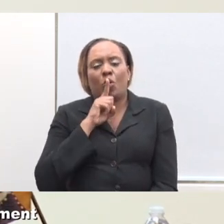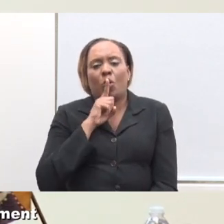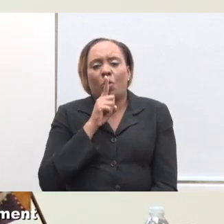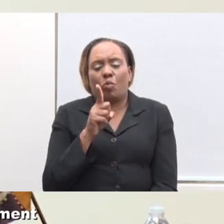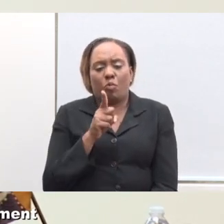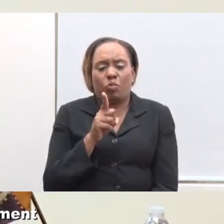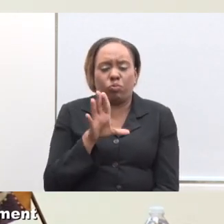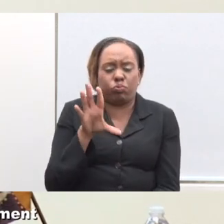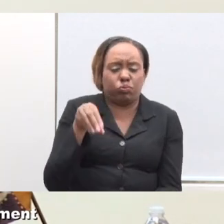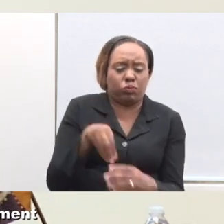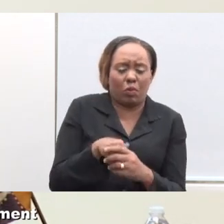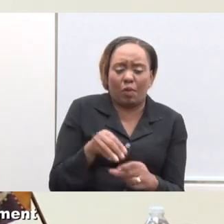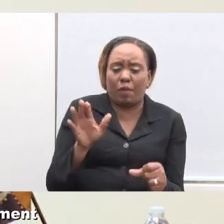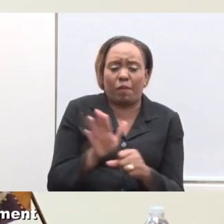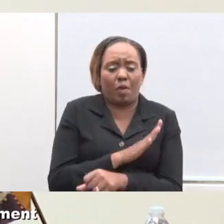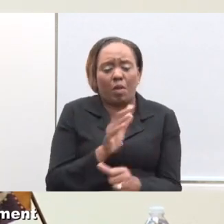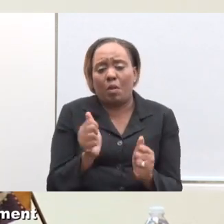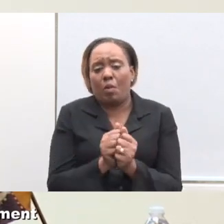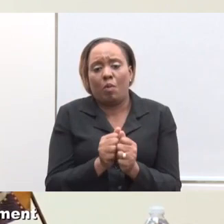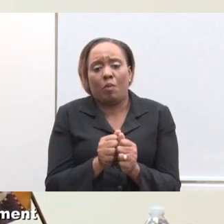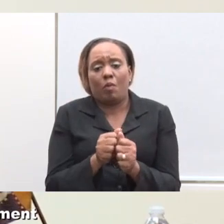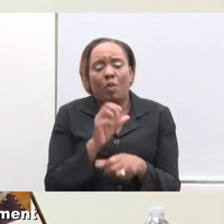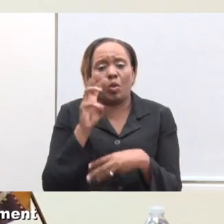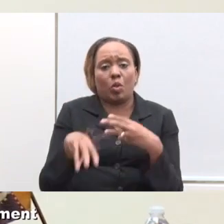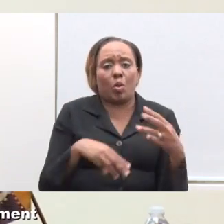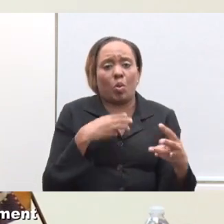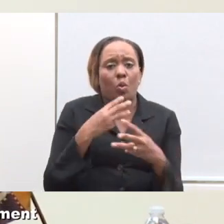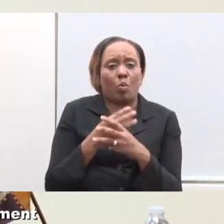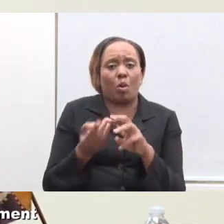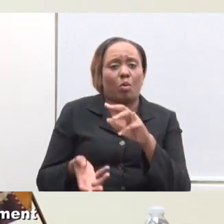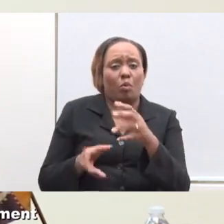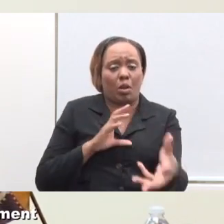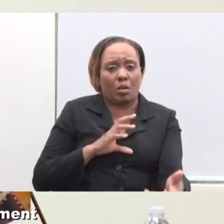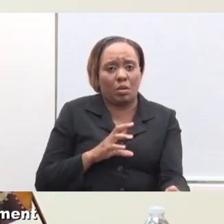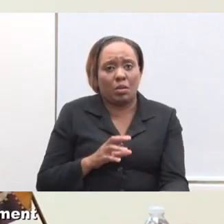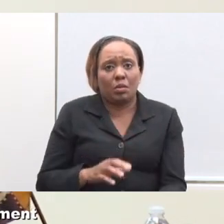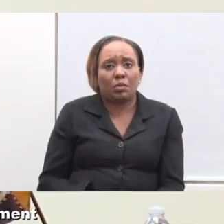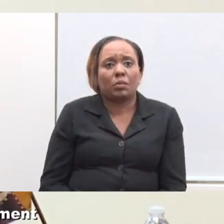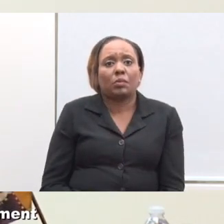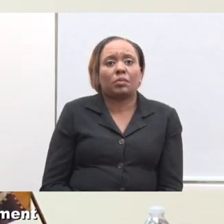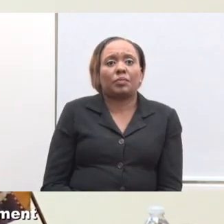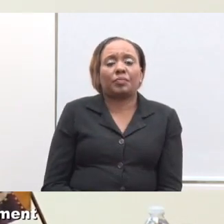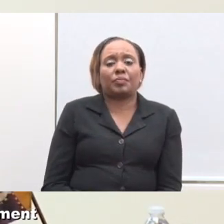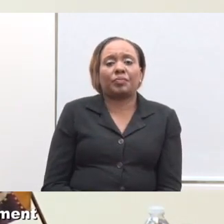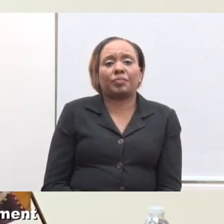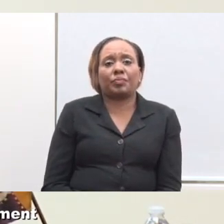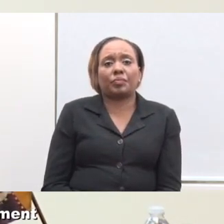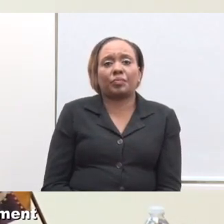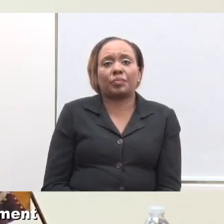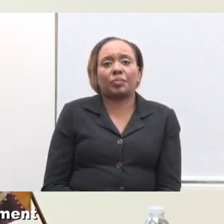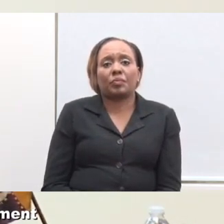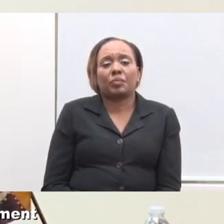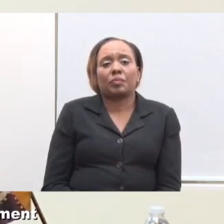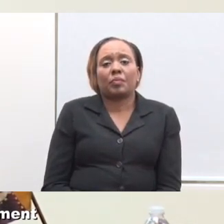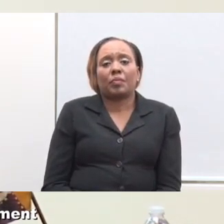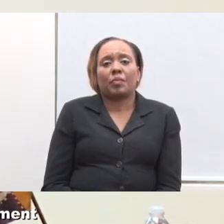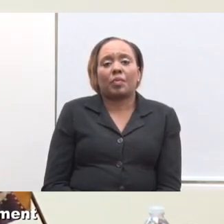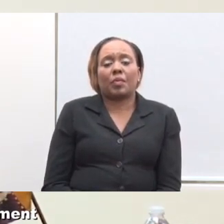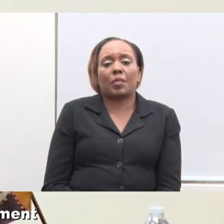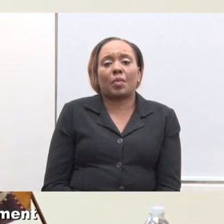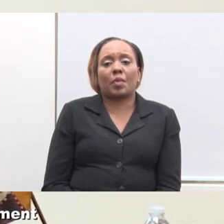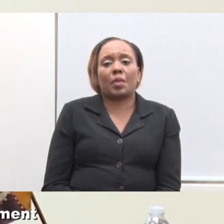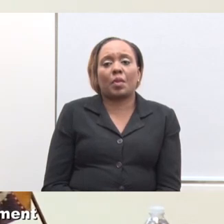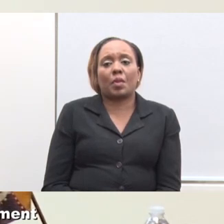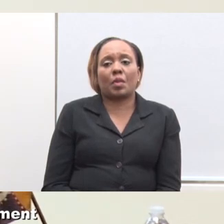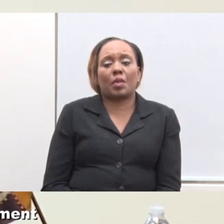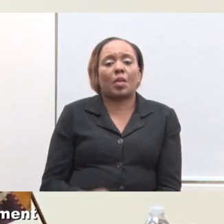crises. And we have also represented generally to all that while the IMF is a lender of